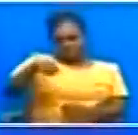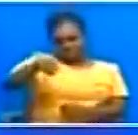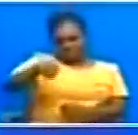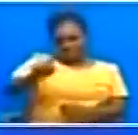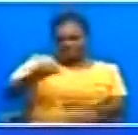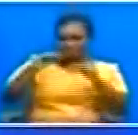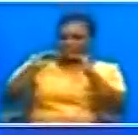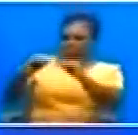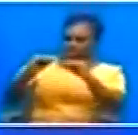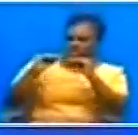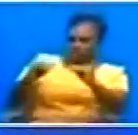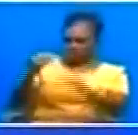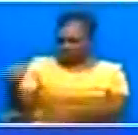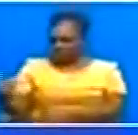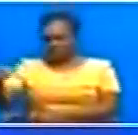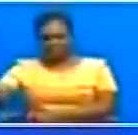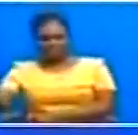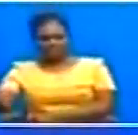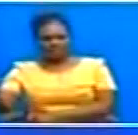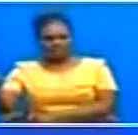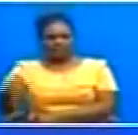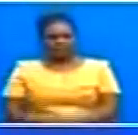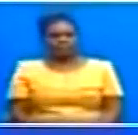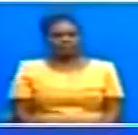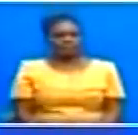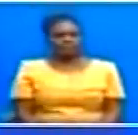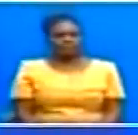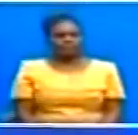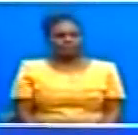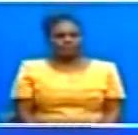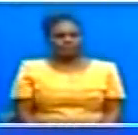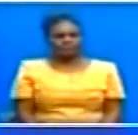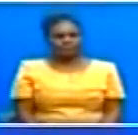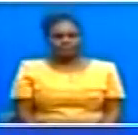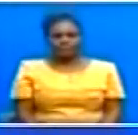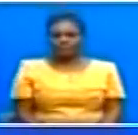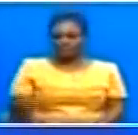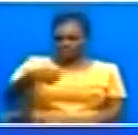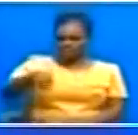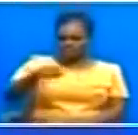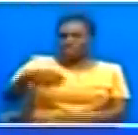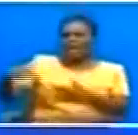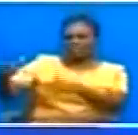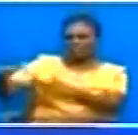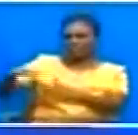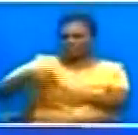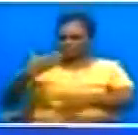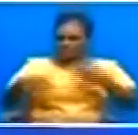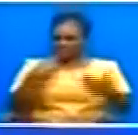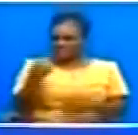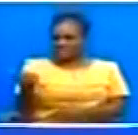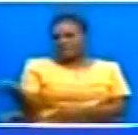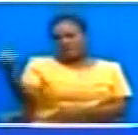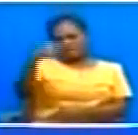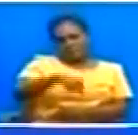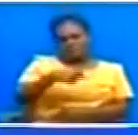to that of a teacher. Tulifika hapa by 7 tulikuwa class. So nikona because tulikuwa tuna hang outside. Nikamwambia tukuje